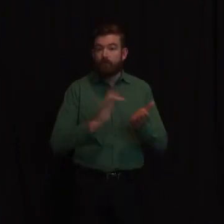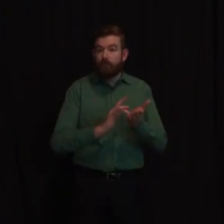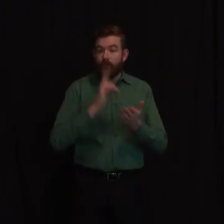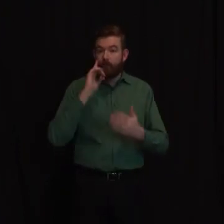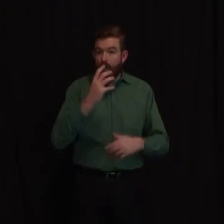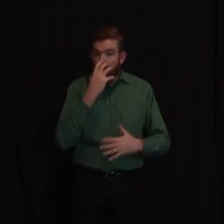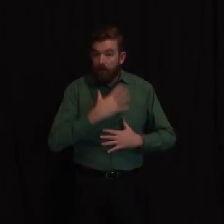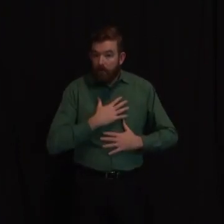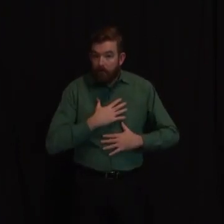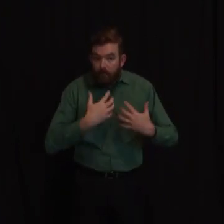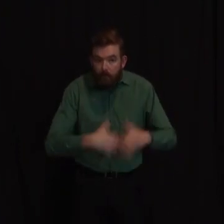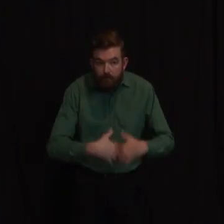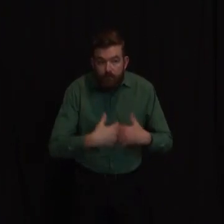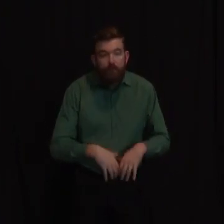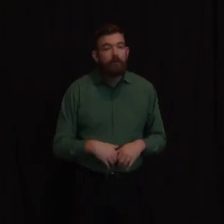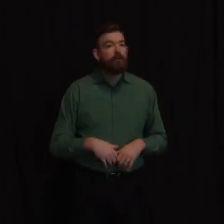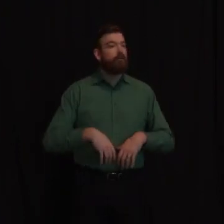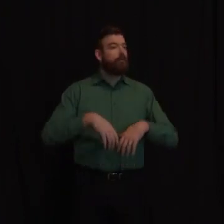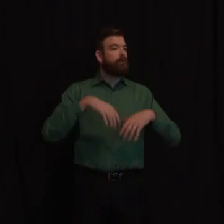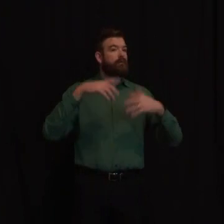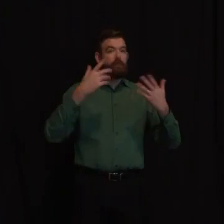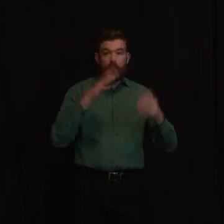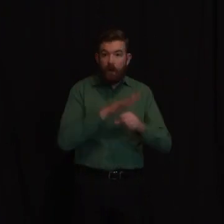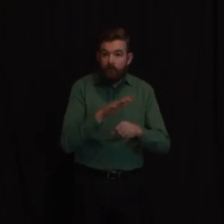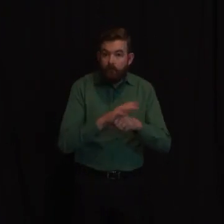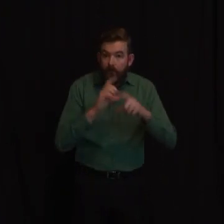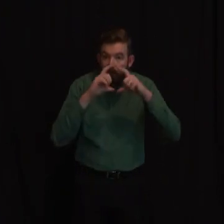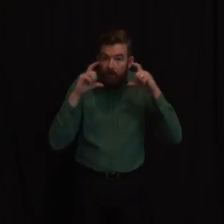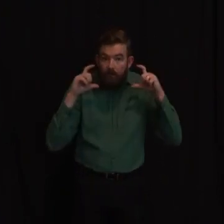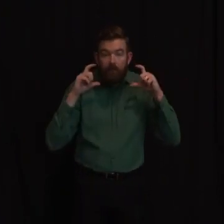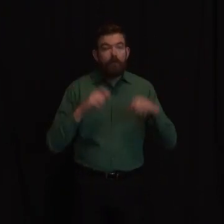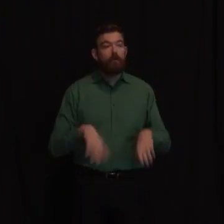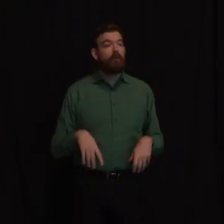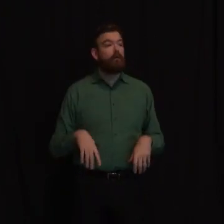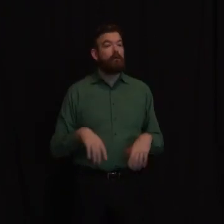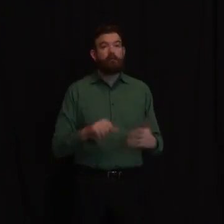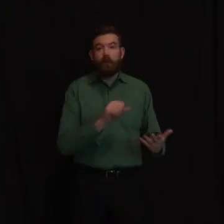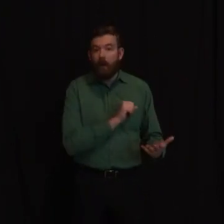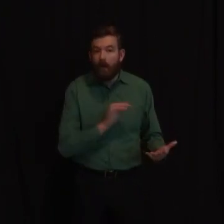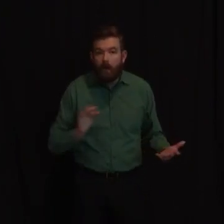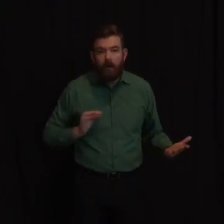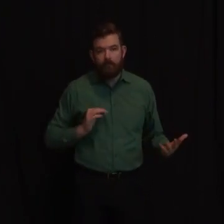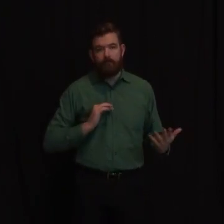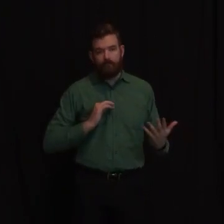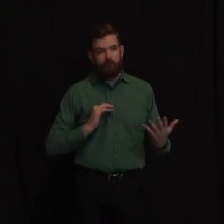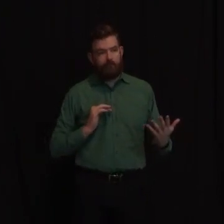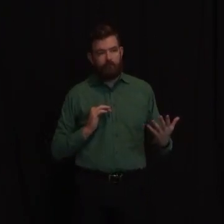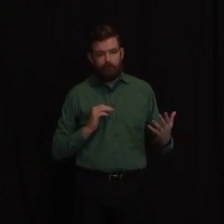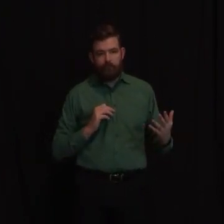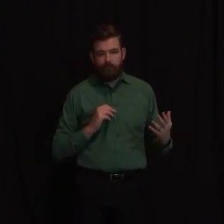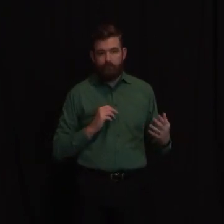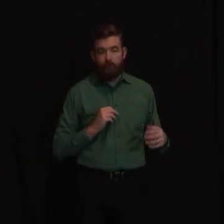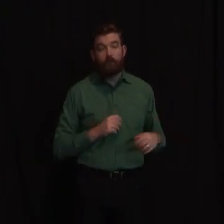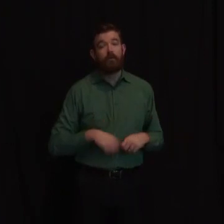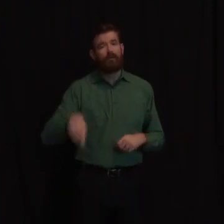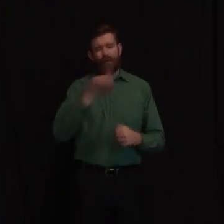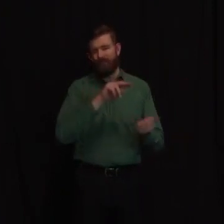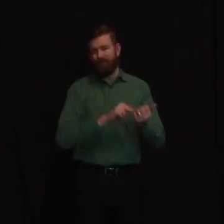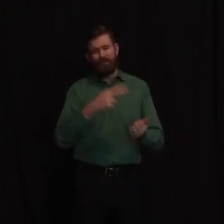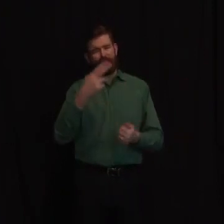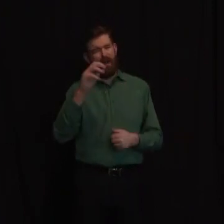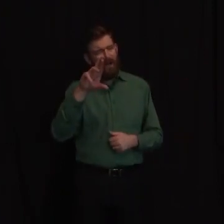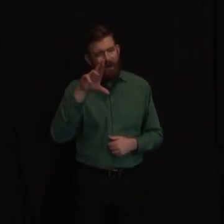PPE, healthcare workers. Those are all, and they are the heroes here, but those are all capacities, if you want to